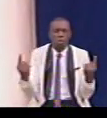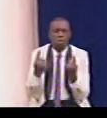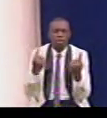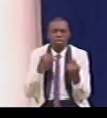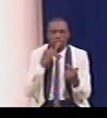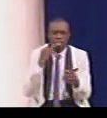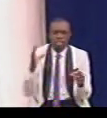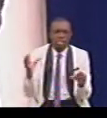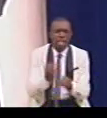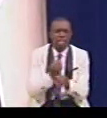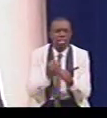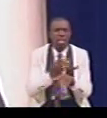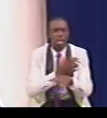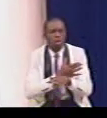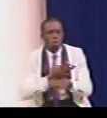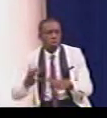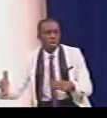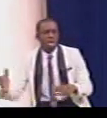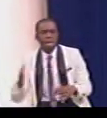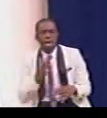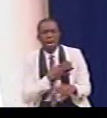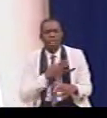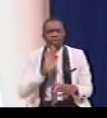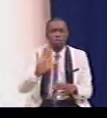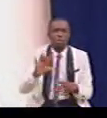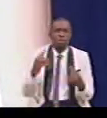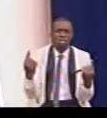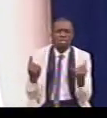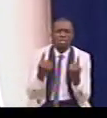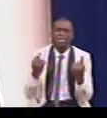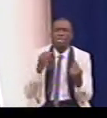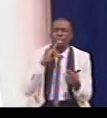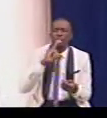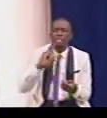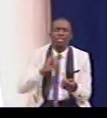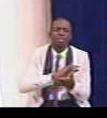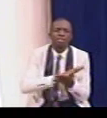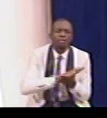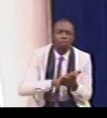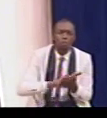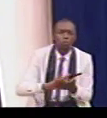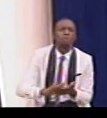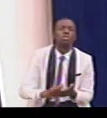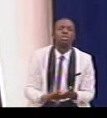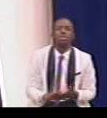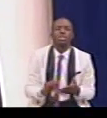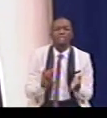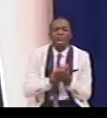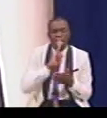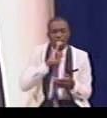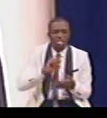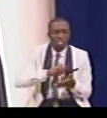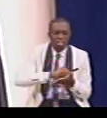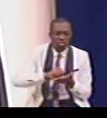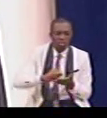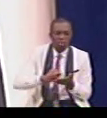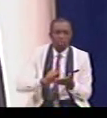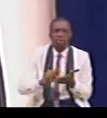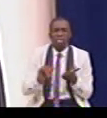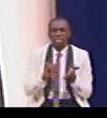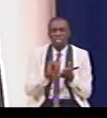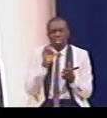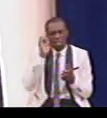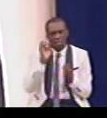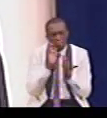porch That's a purification that is a sanctification you prepare for it you see it demanded for it he